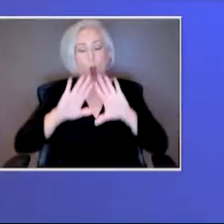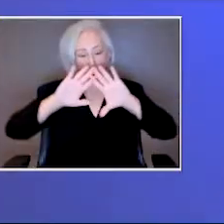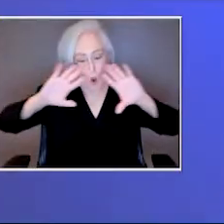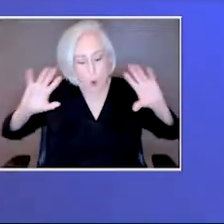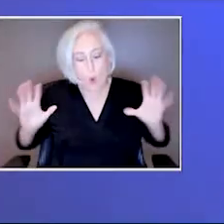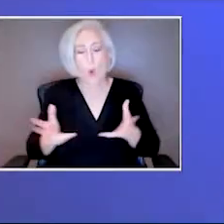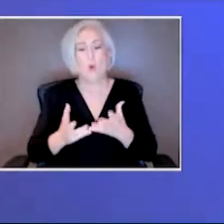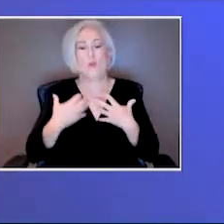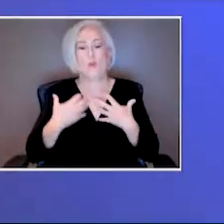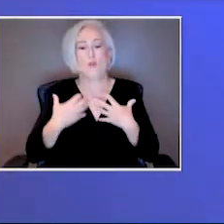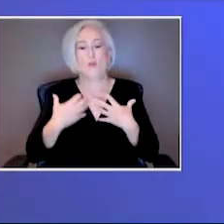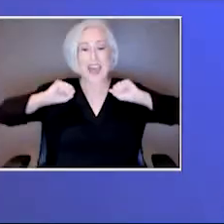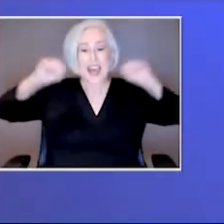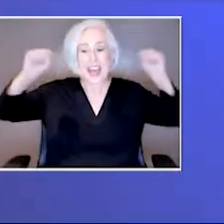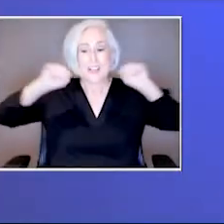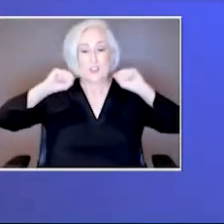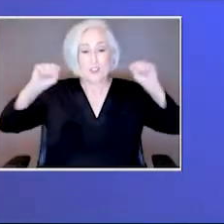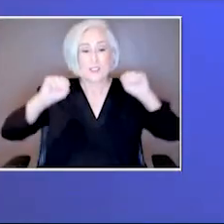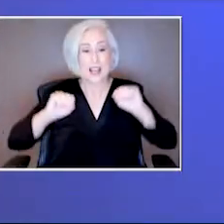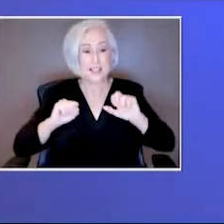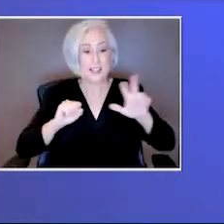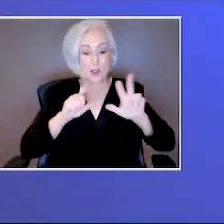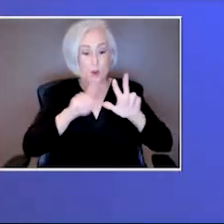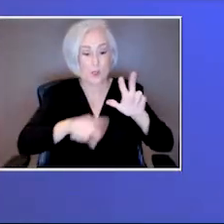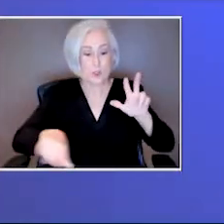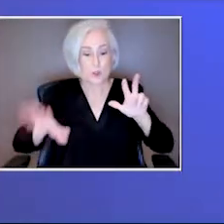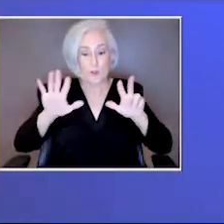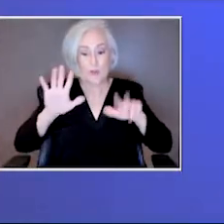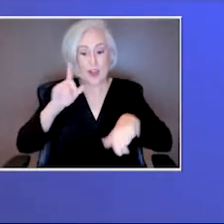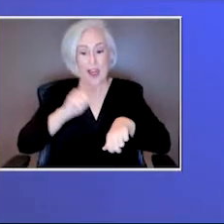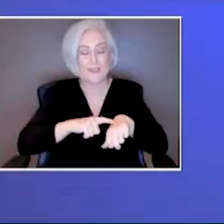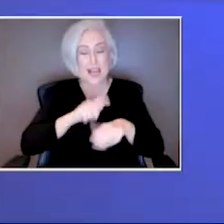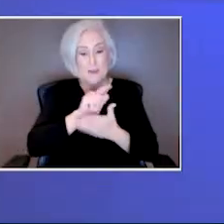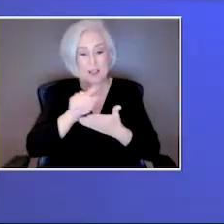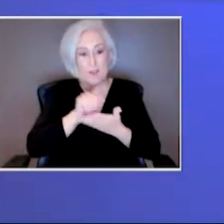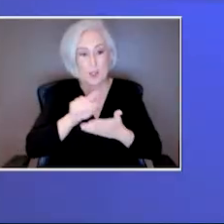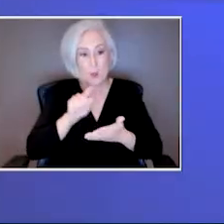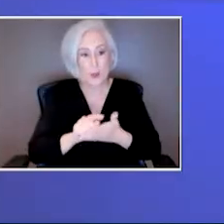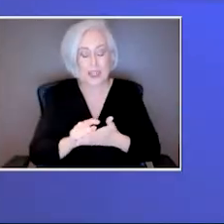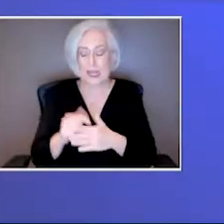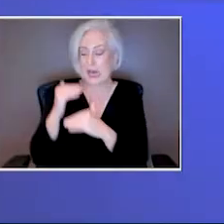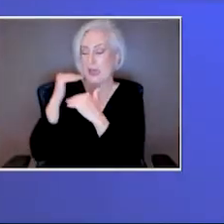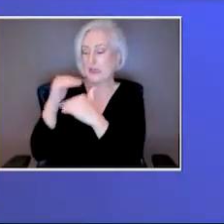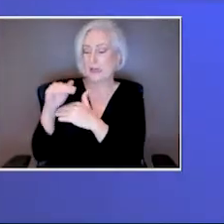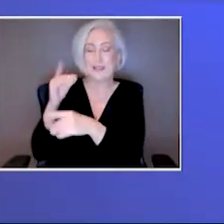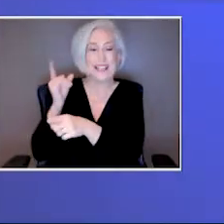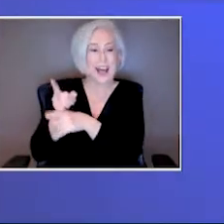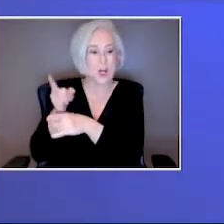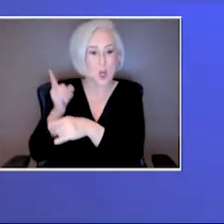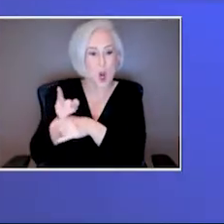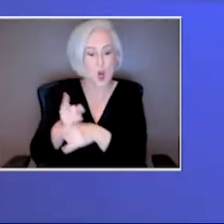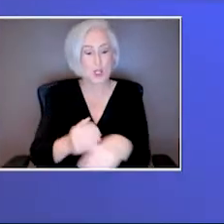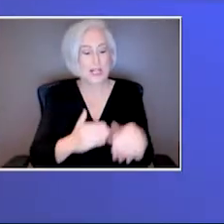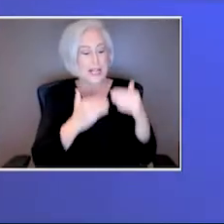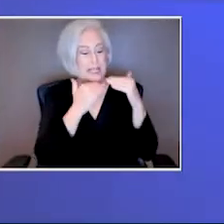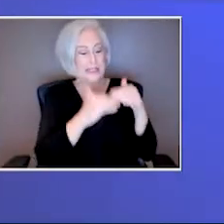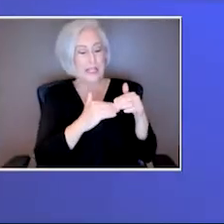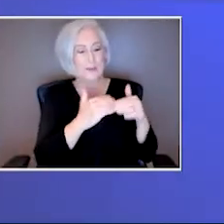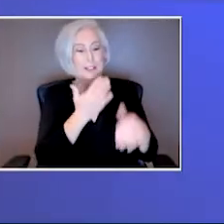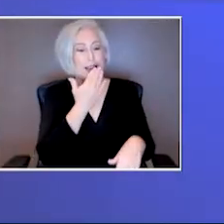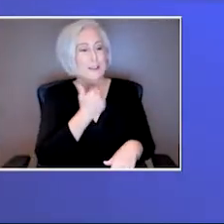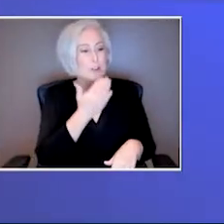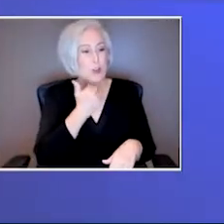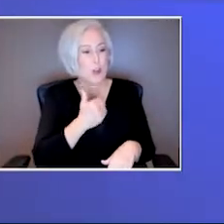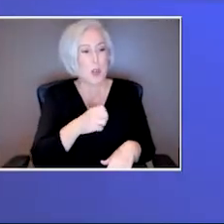regularly, 3 to 5 times a week, limiting alcohol use, limiting sugar, but not just cutting out everything. I also tell